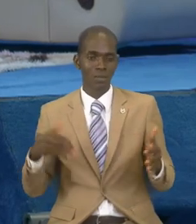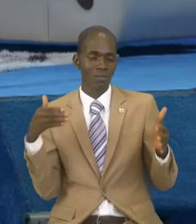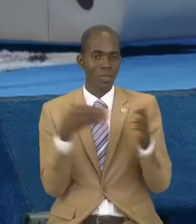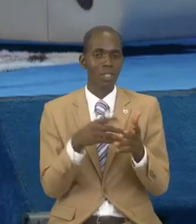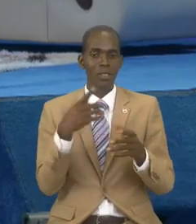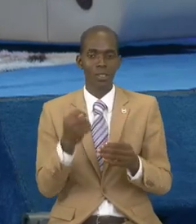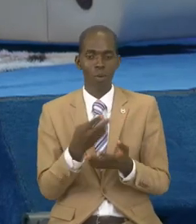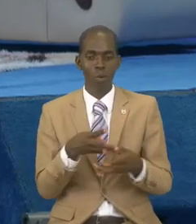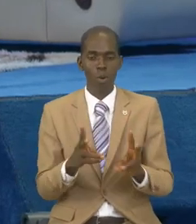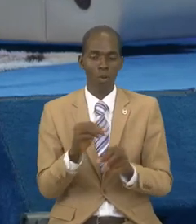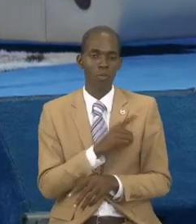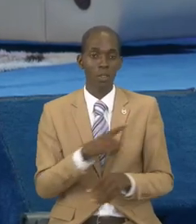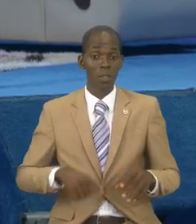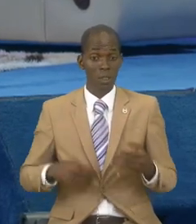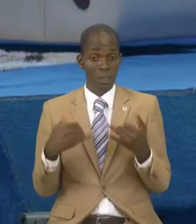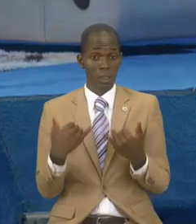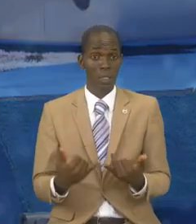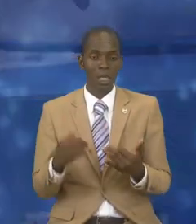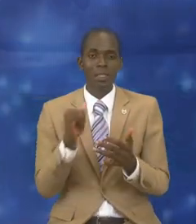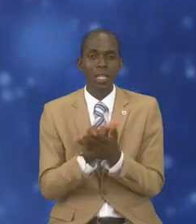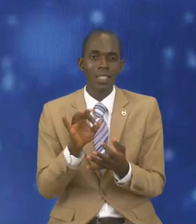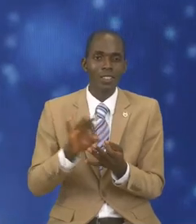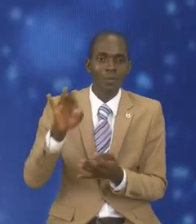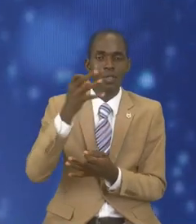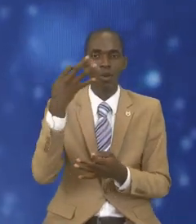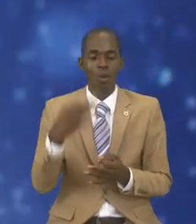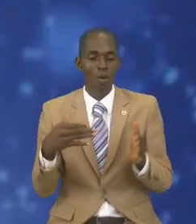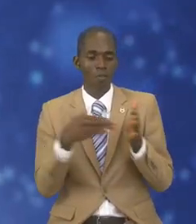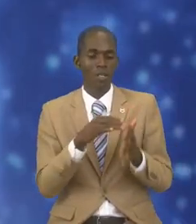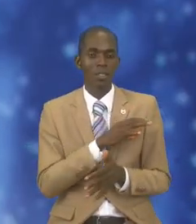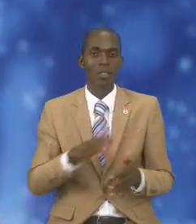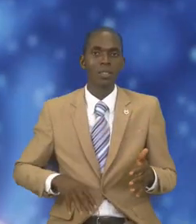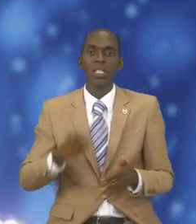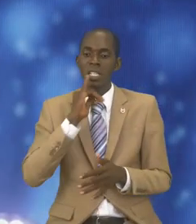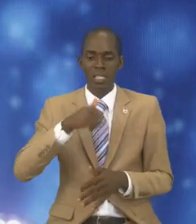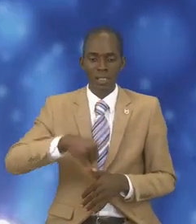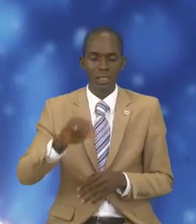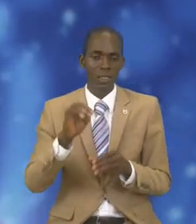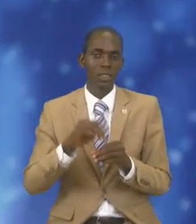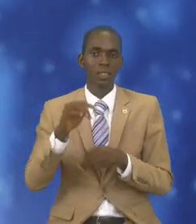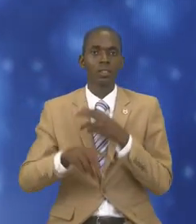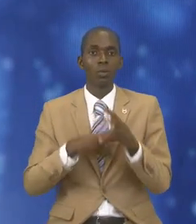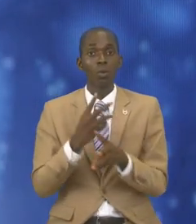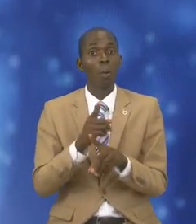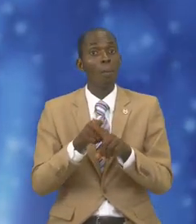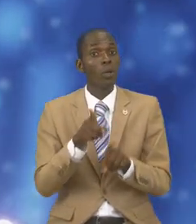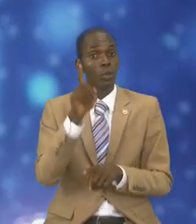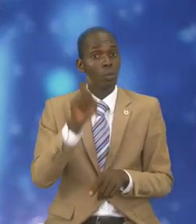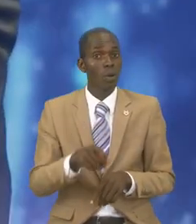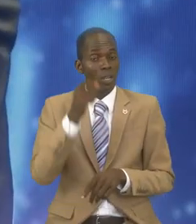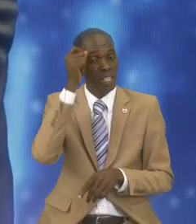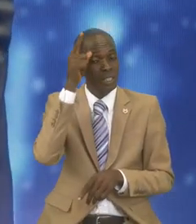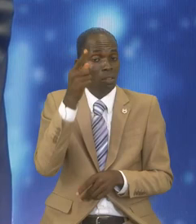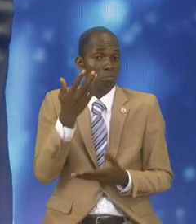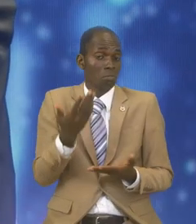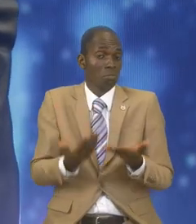of the Lord, even now that spirit of Antichrist is still in the world. But understand that even though